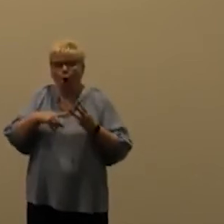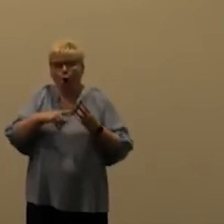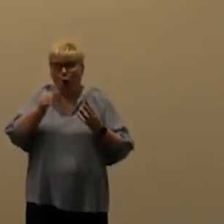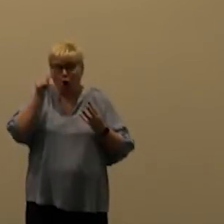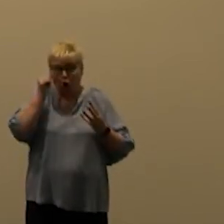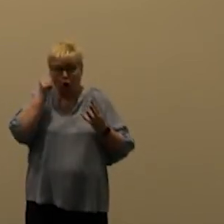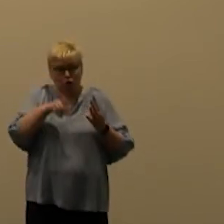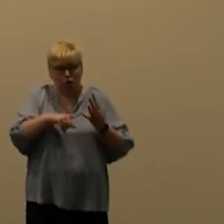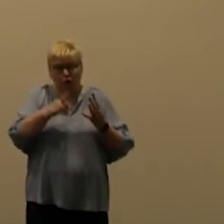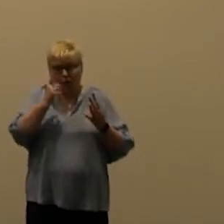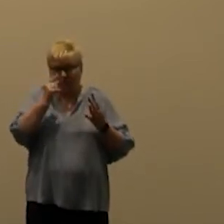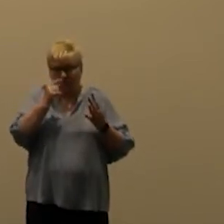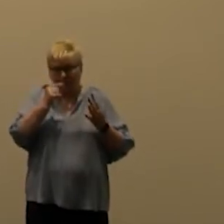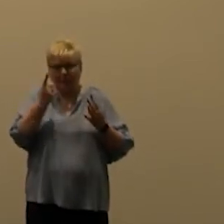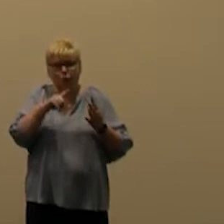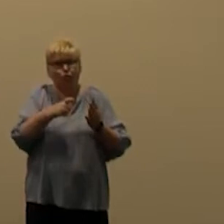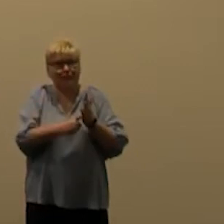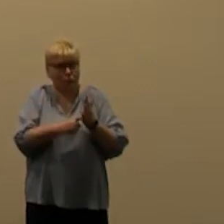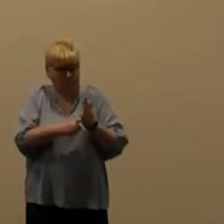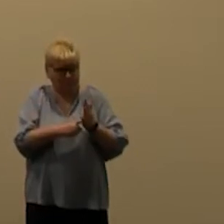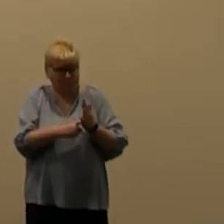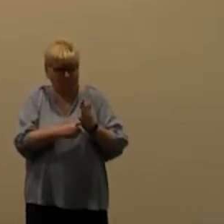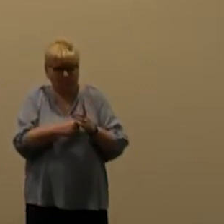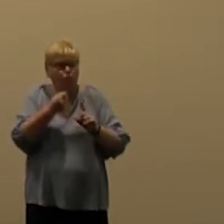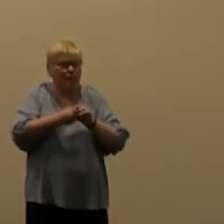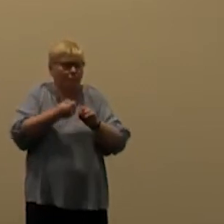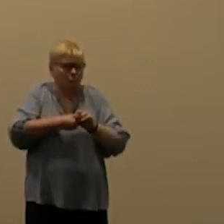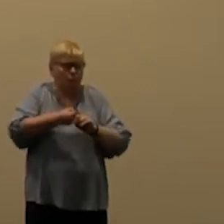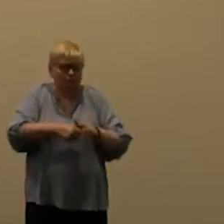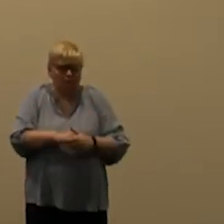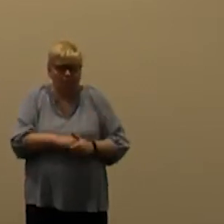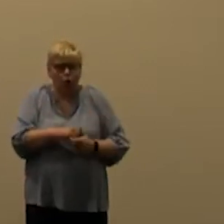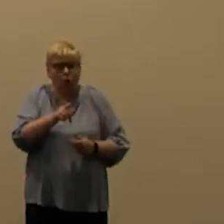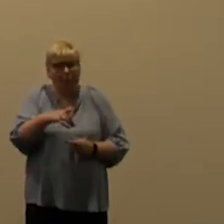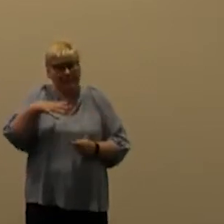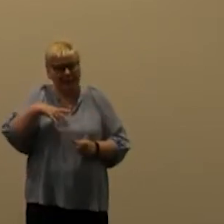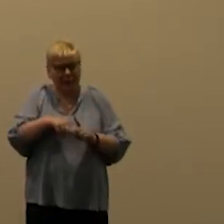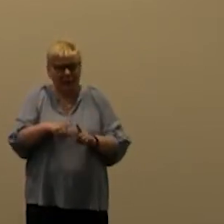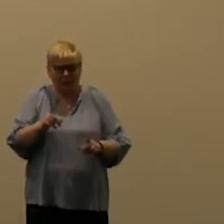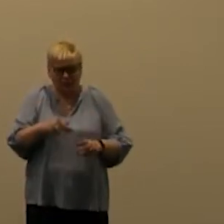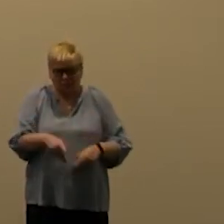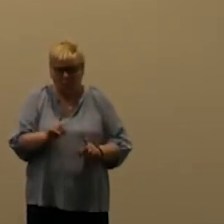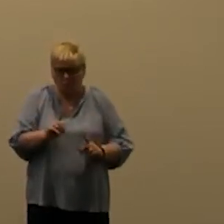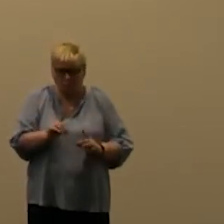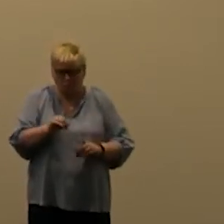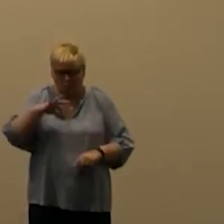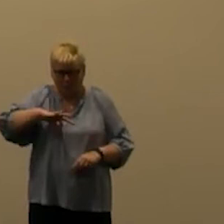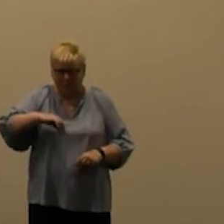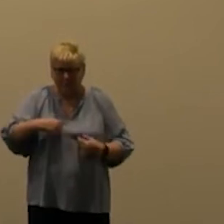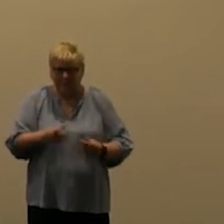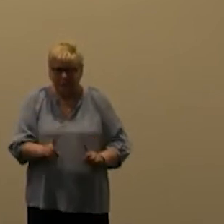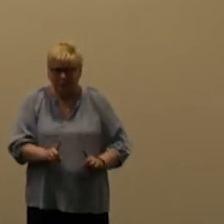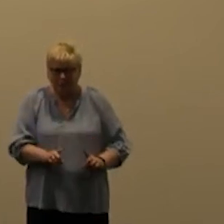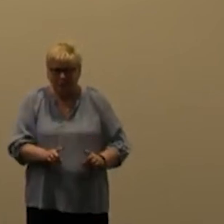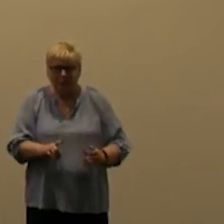knowledge, ability, and reinforcement. So that desire piece, what's in it for me, and also any resistance is very